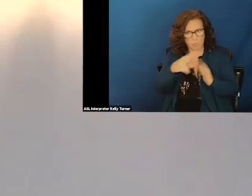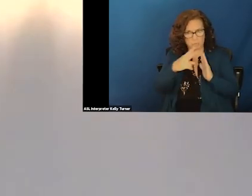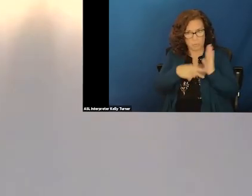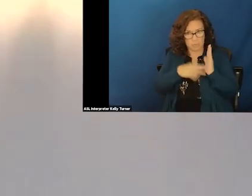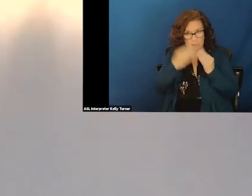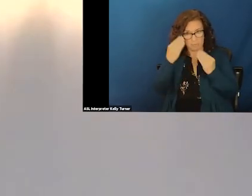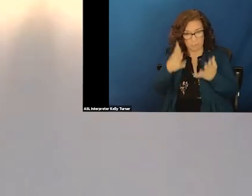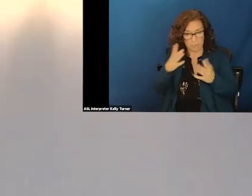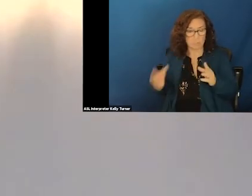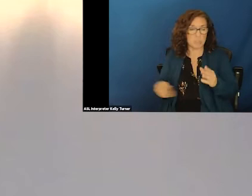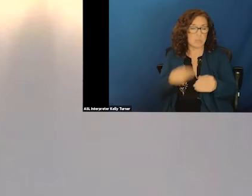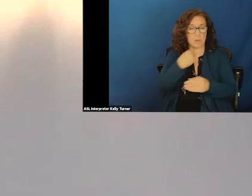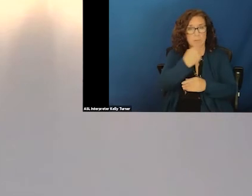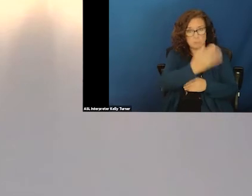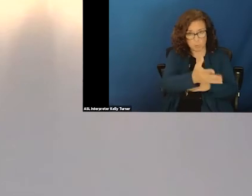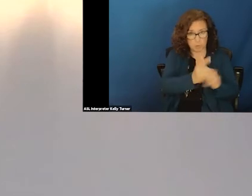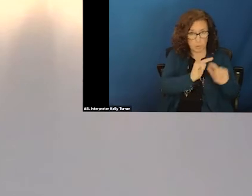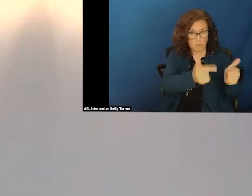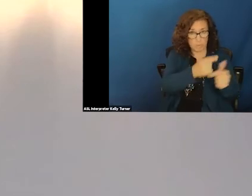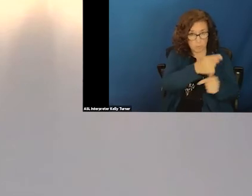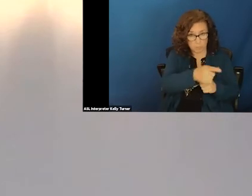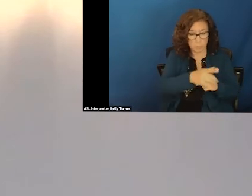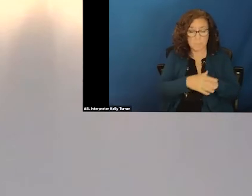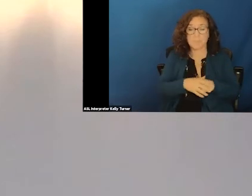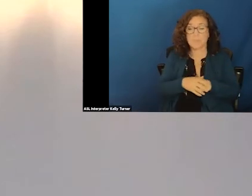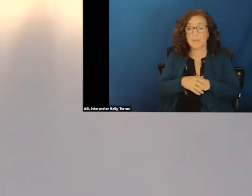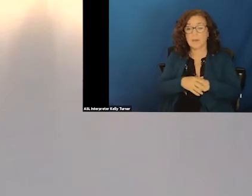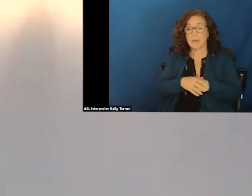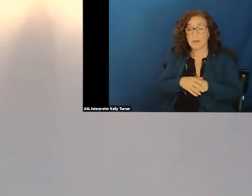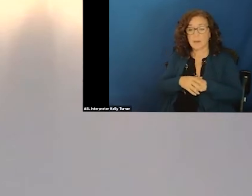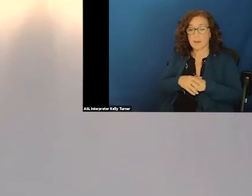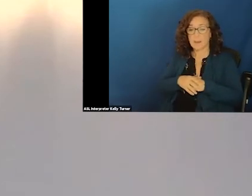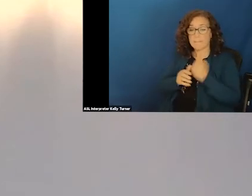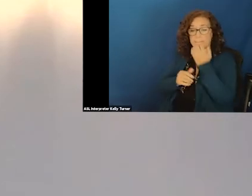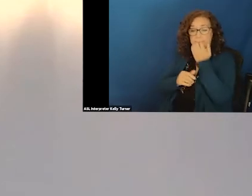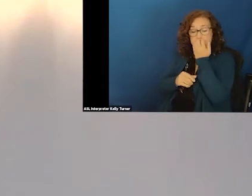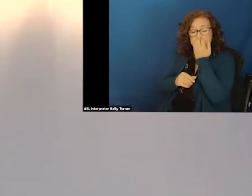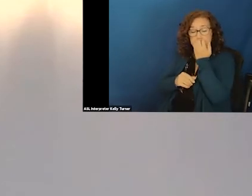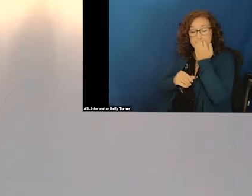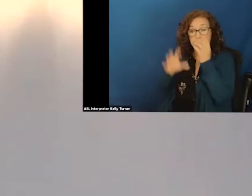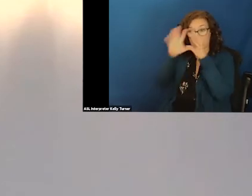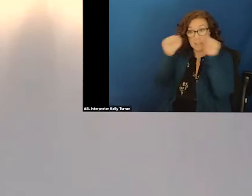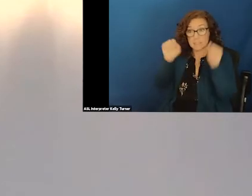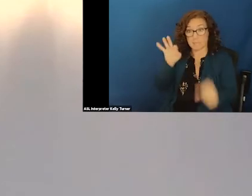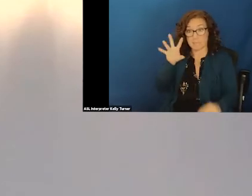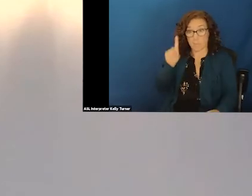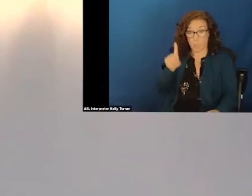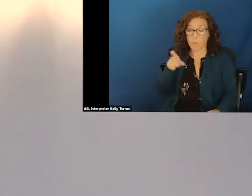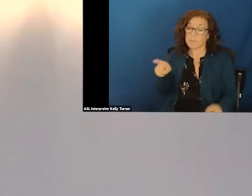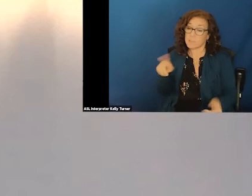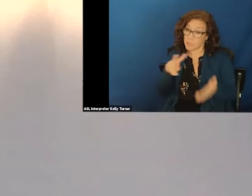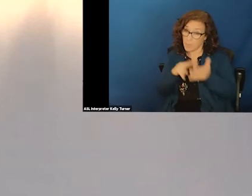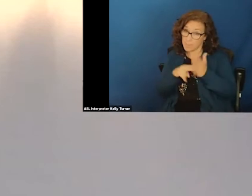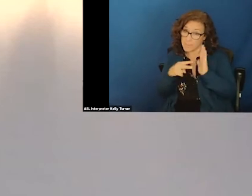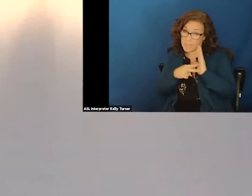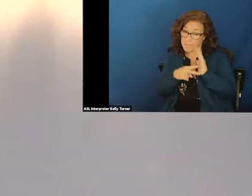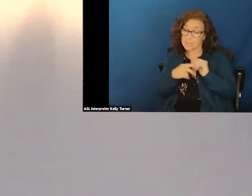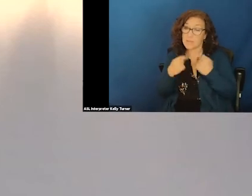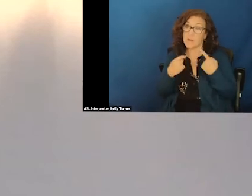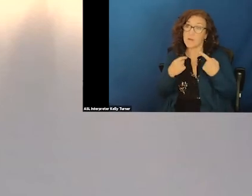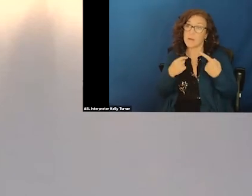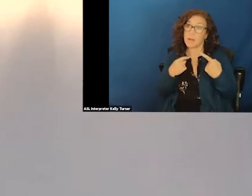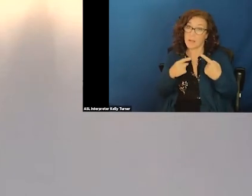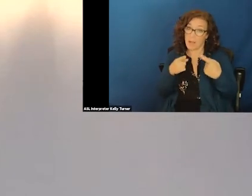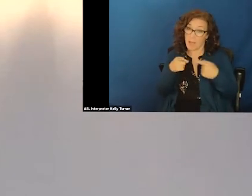at secondary, there's one that says assistant principal secondary, and then there's assistant principal student outcomes, 2